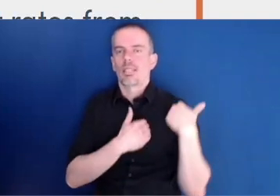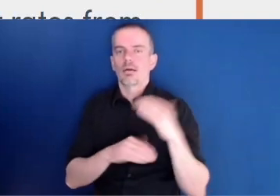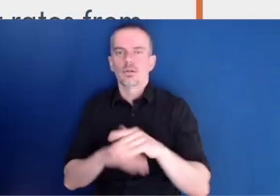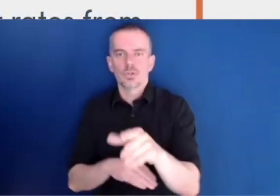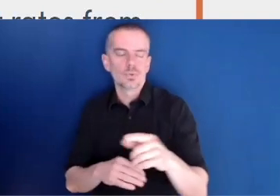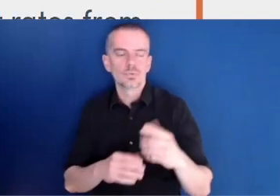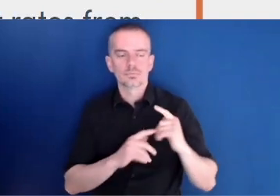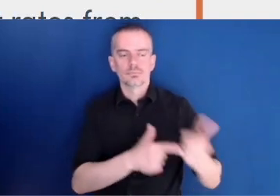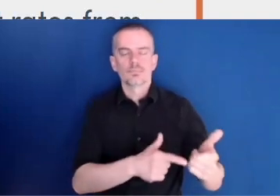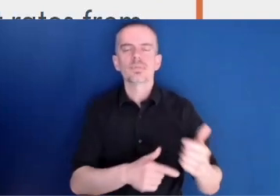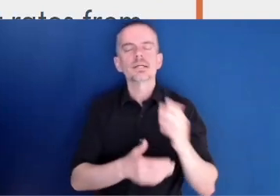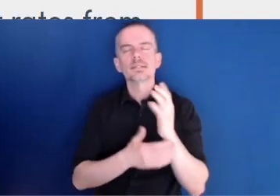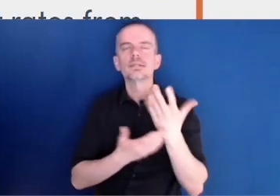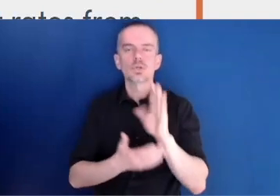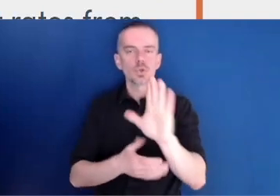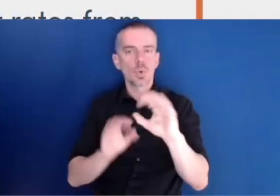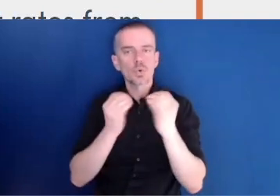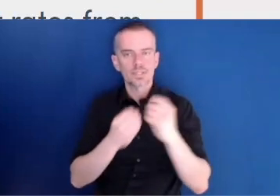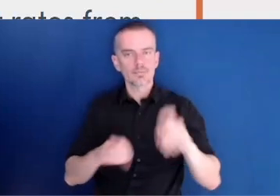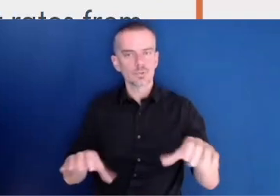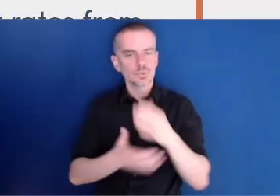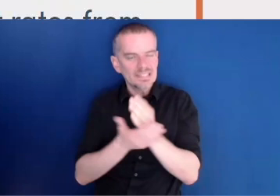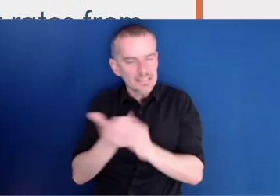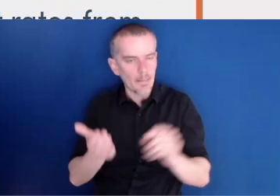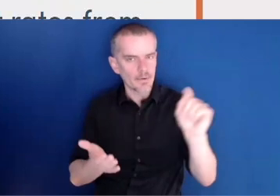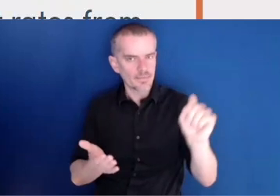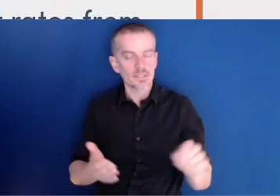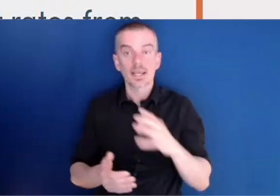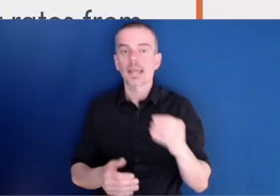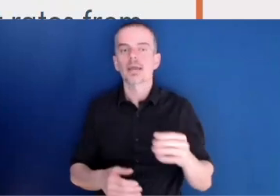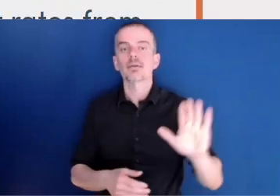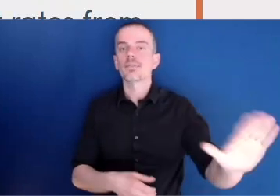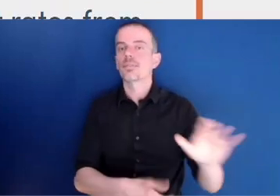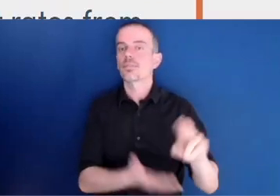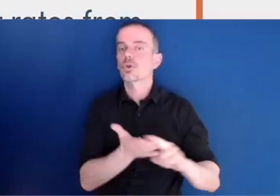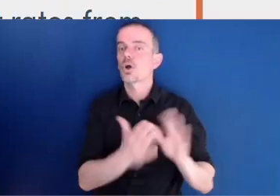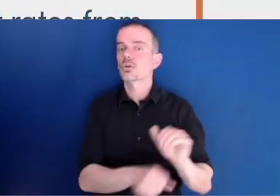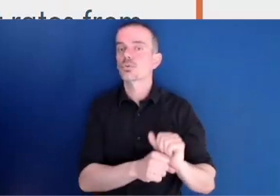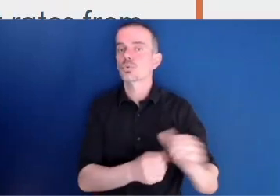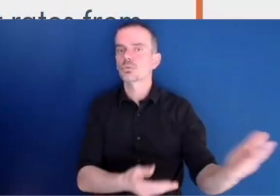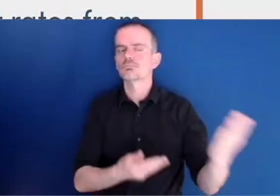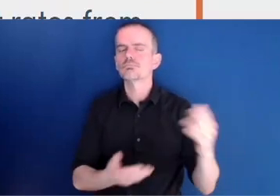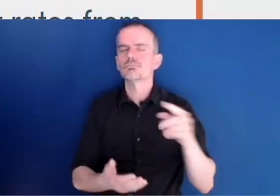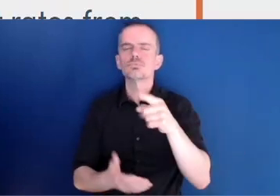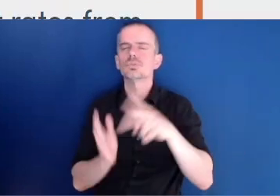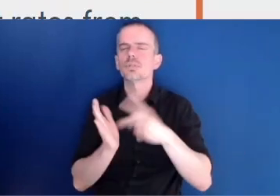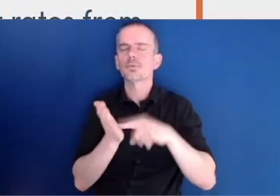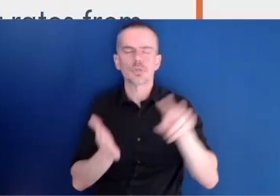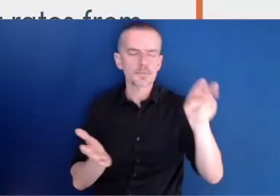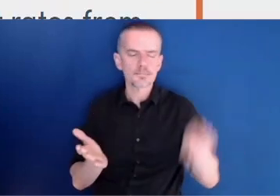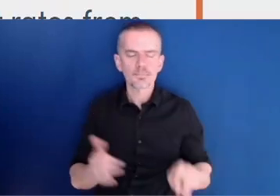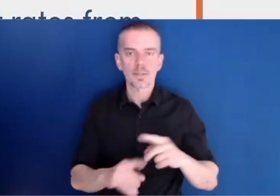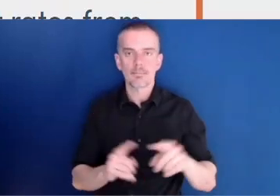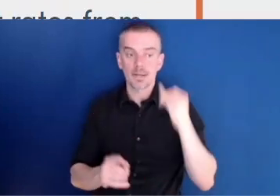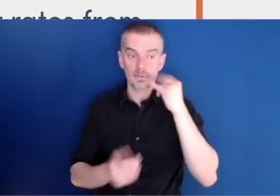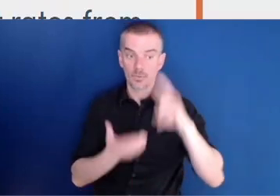be completed by your organization, and you should definitely be double checking all of this. But it can certainly help if the contractor has